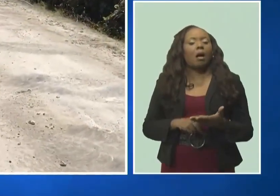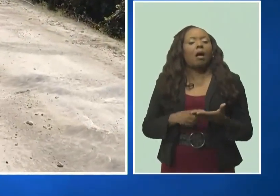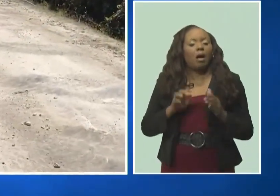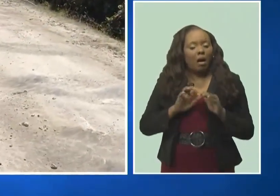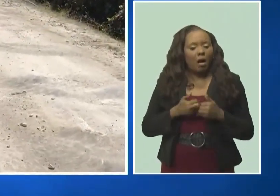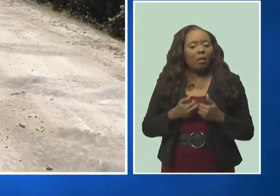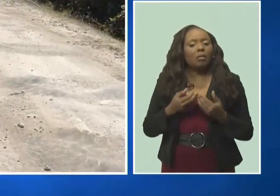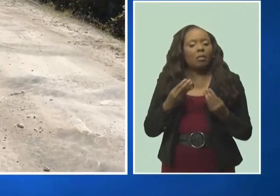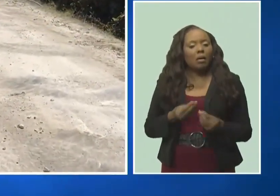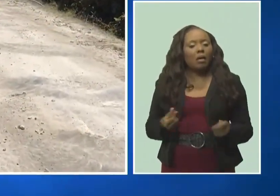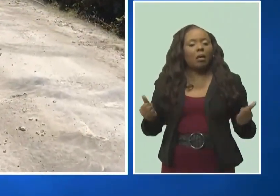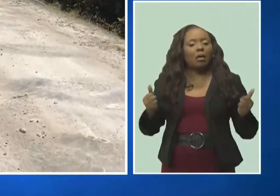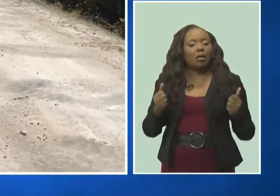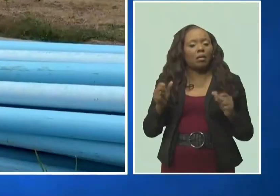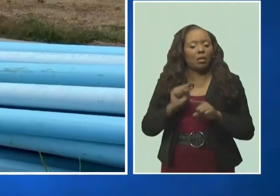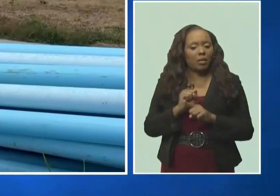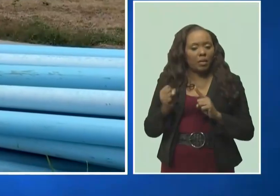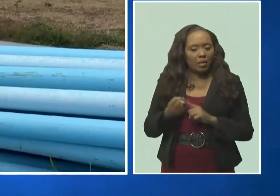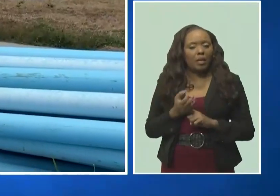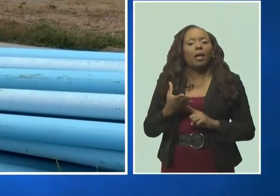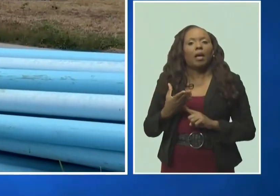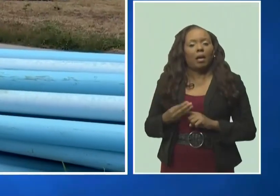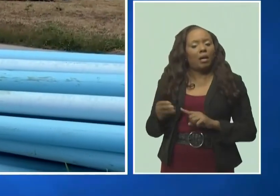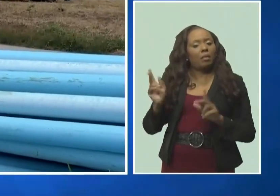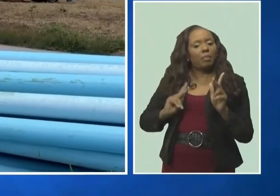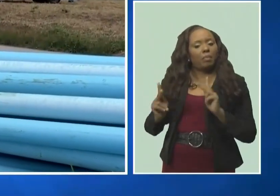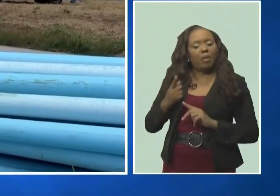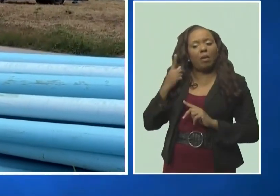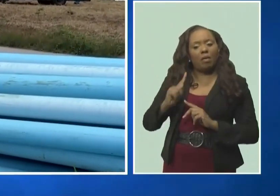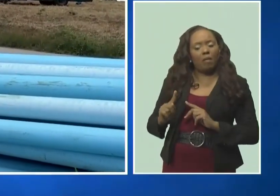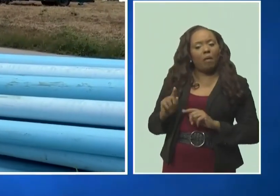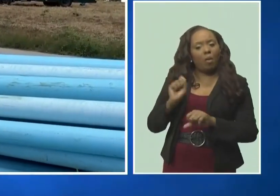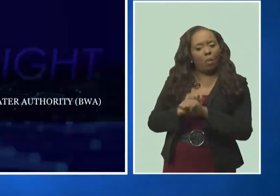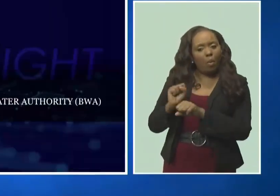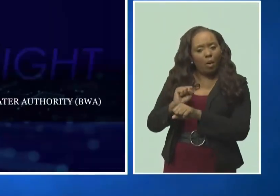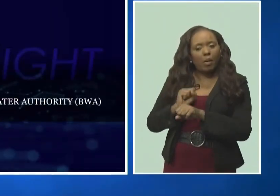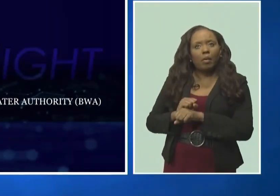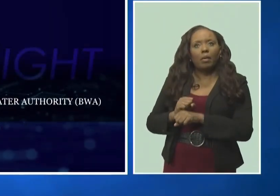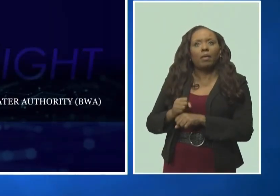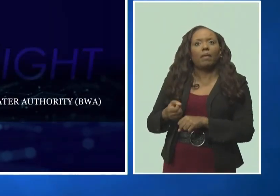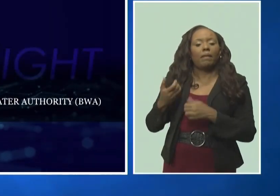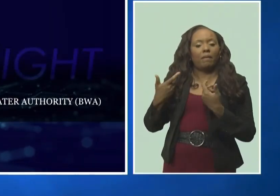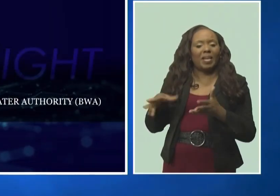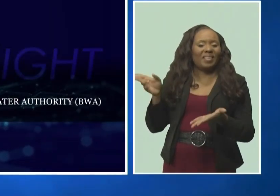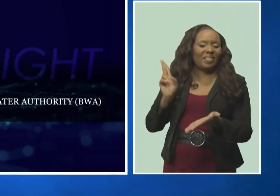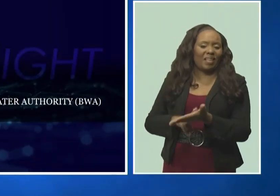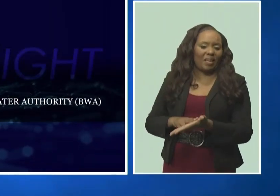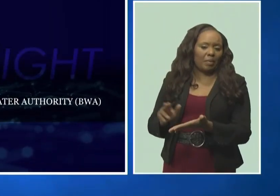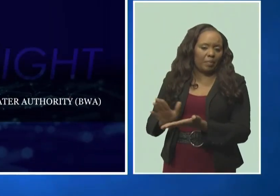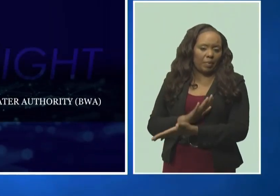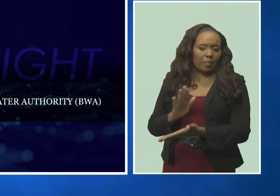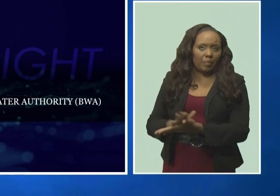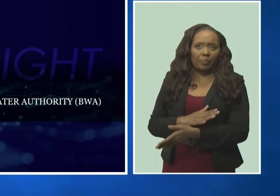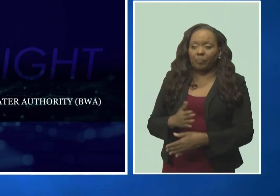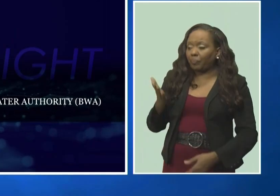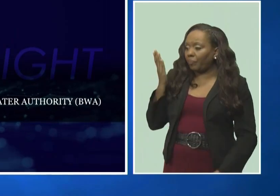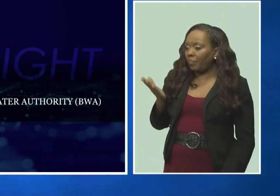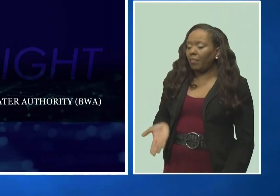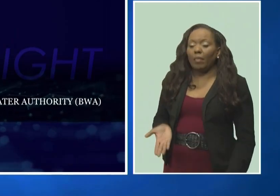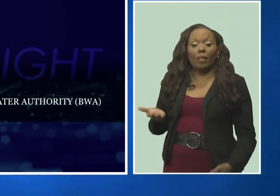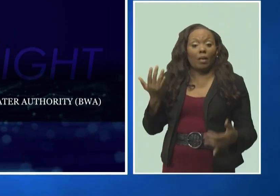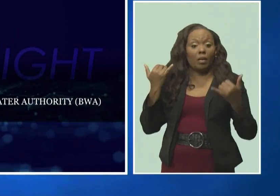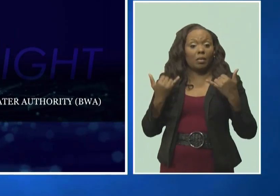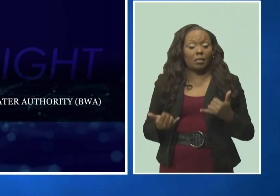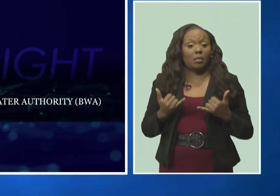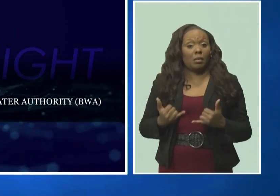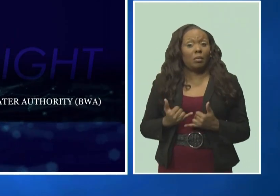the situation, and contracts are about to be signed. We are at the stage right now where we are just about to sign